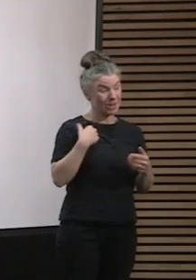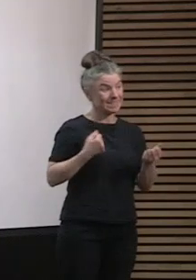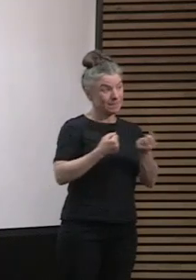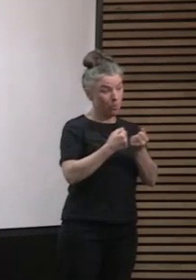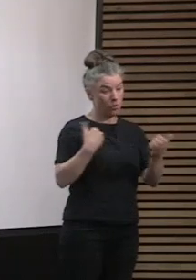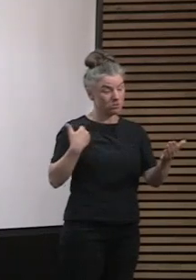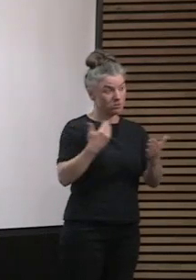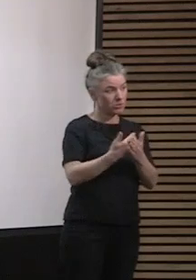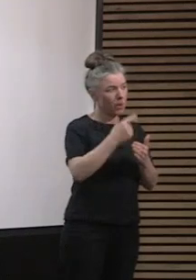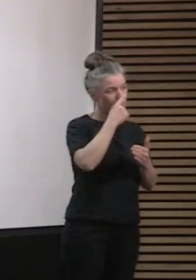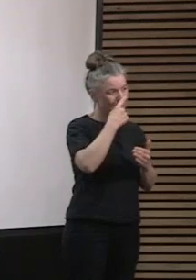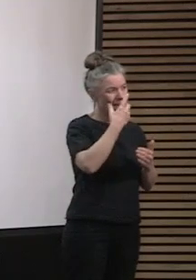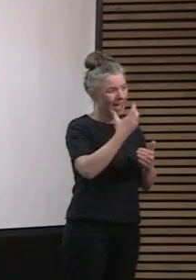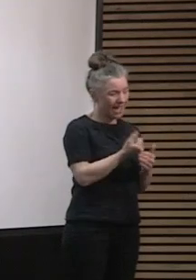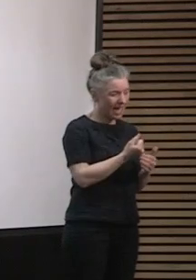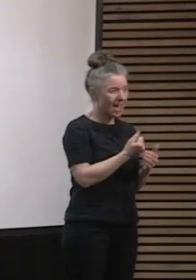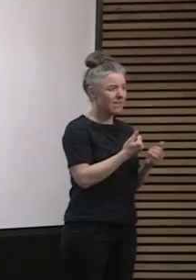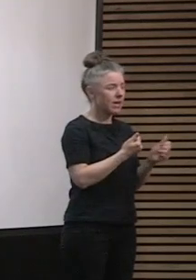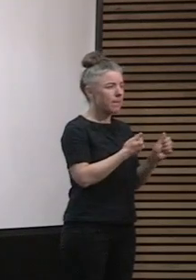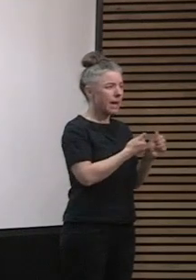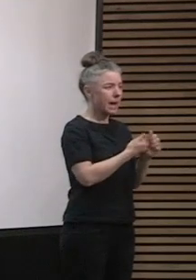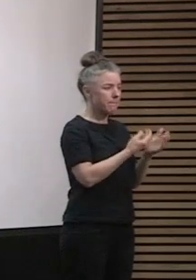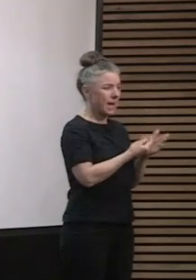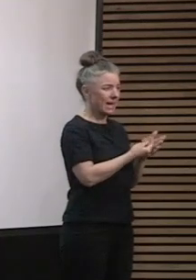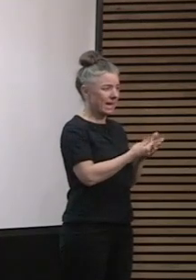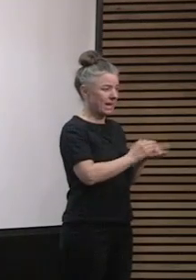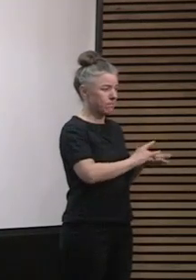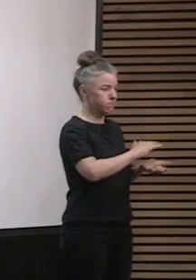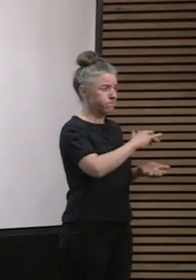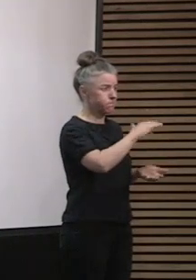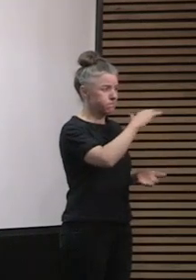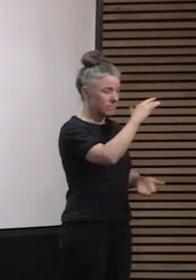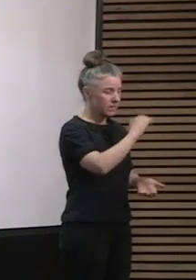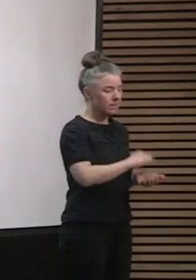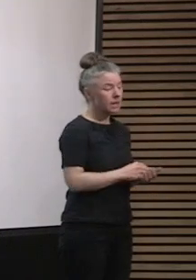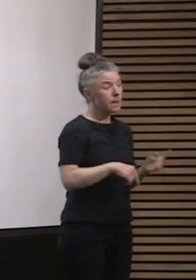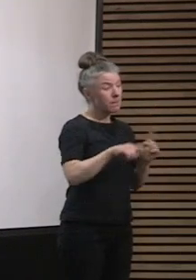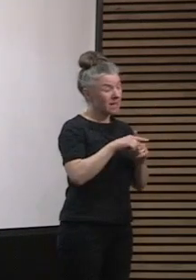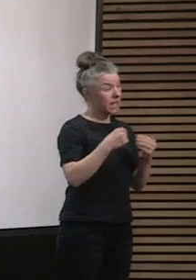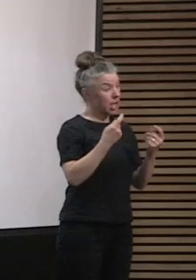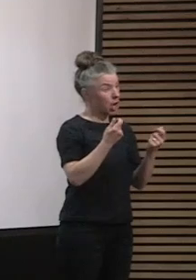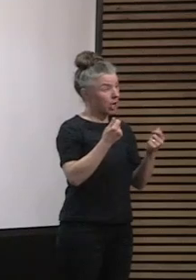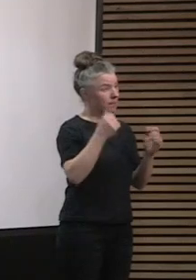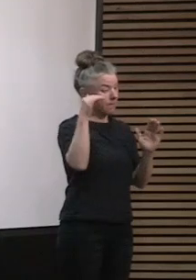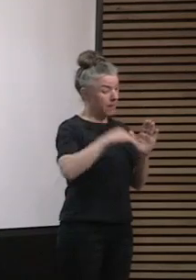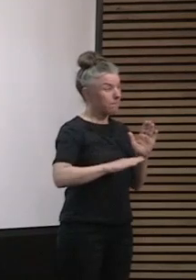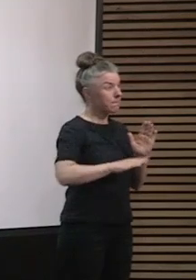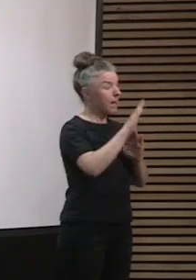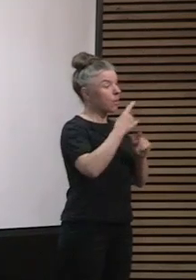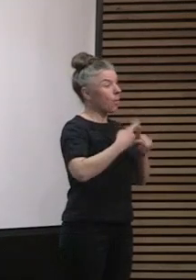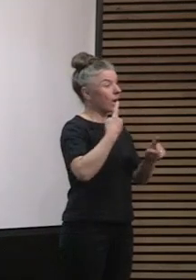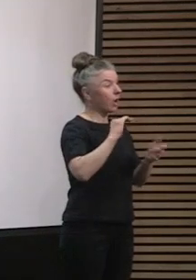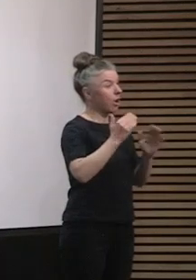have built up a certain reservoir. Also, I think the fact that we did come back quicker, that actually